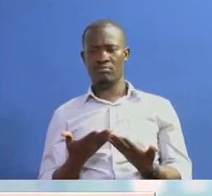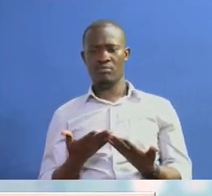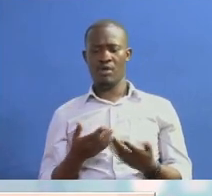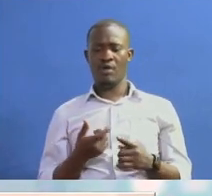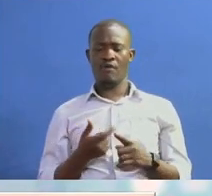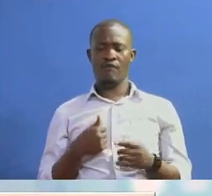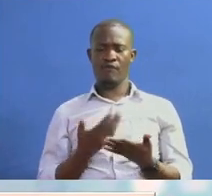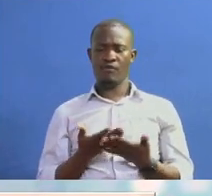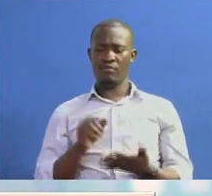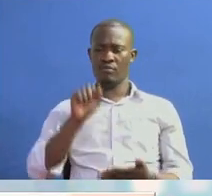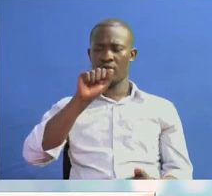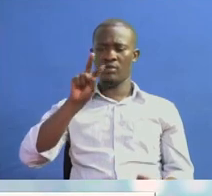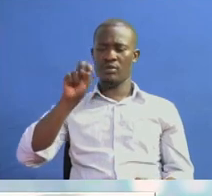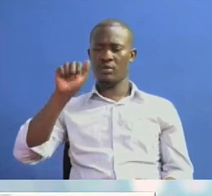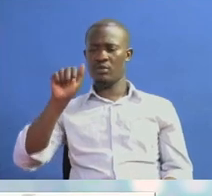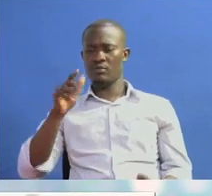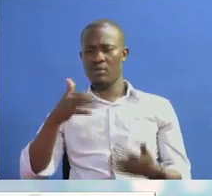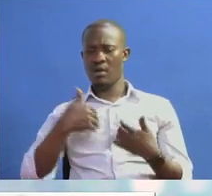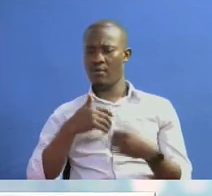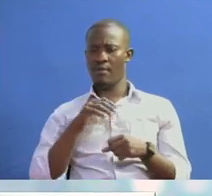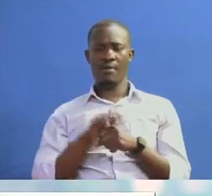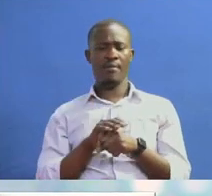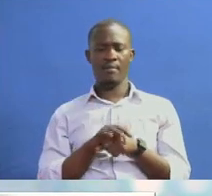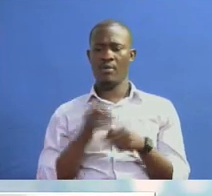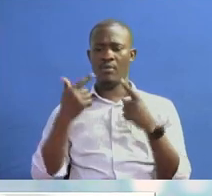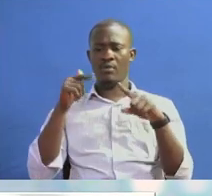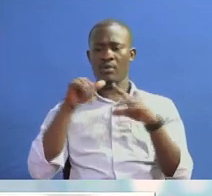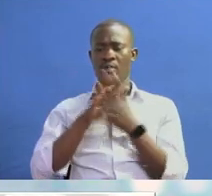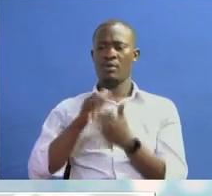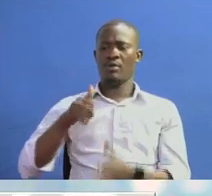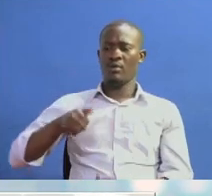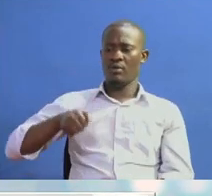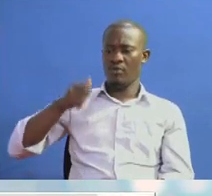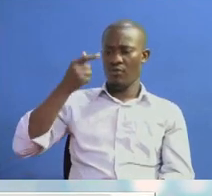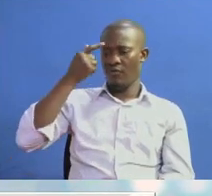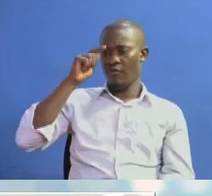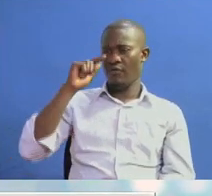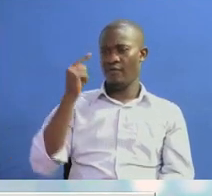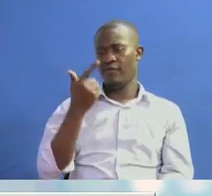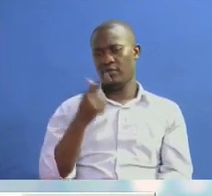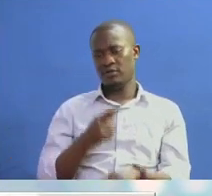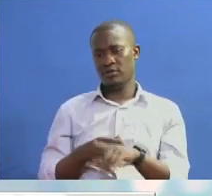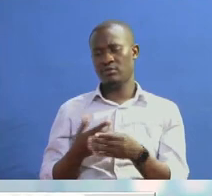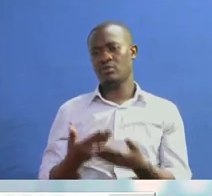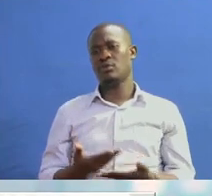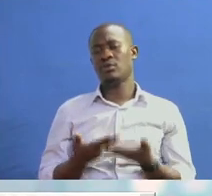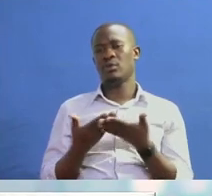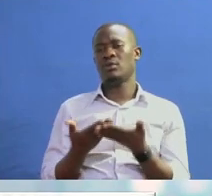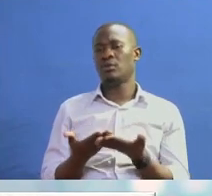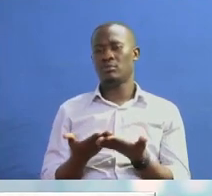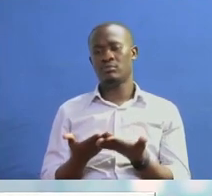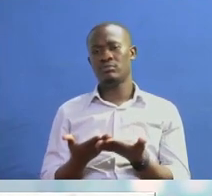from ASAL region, we have a big win in this budget mm-hmm. because for the first time, we are even given